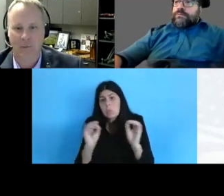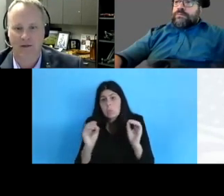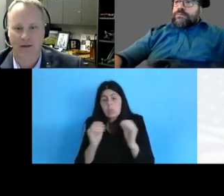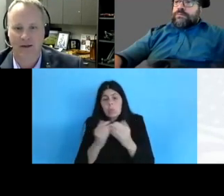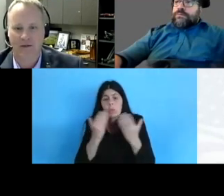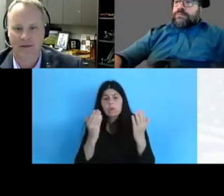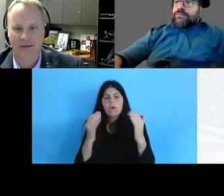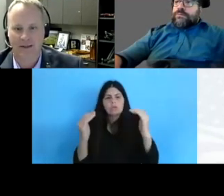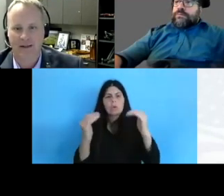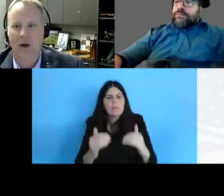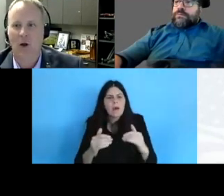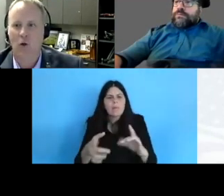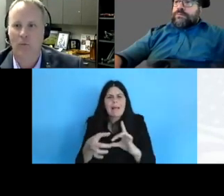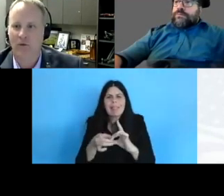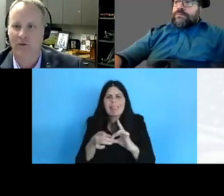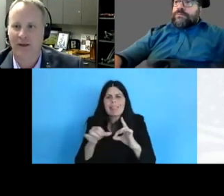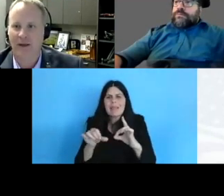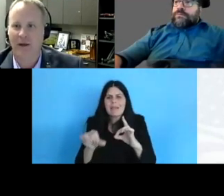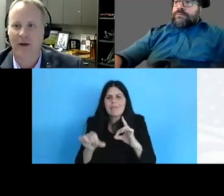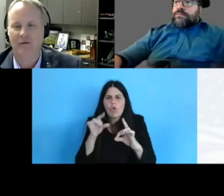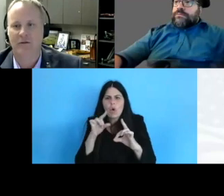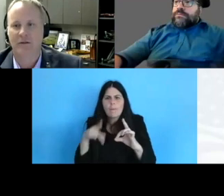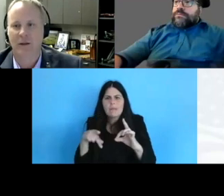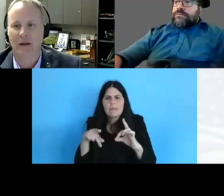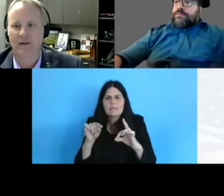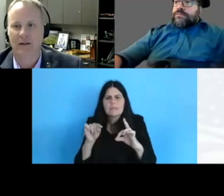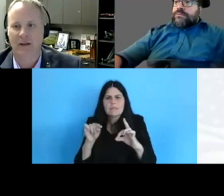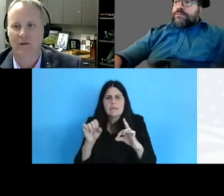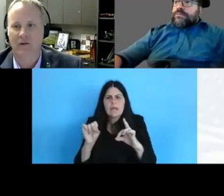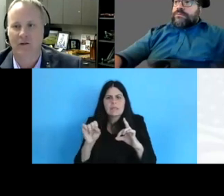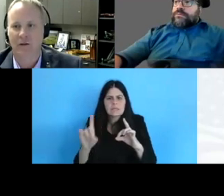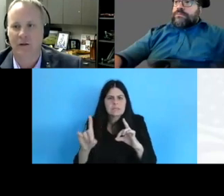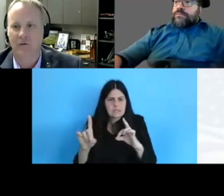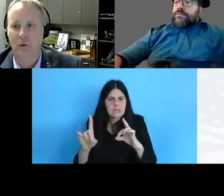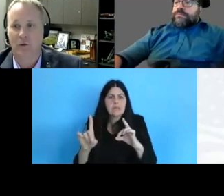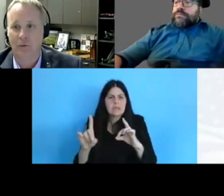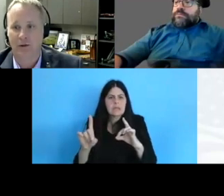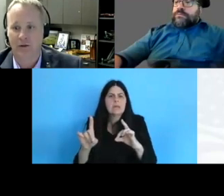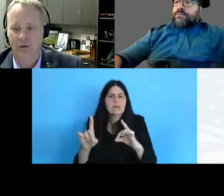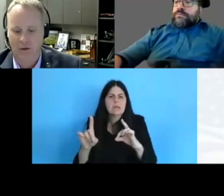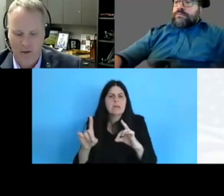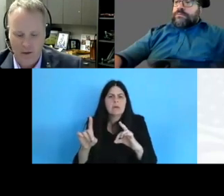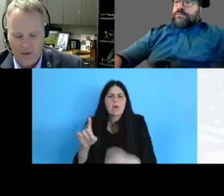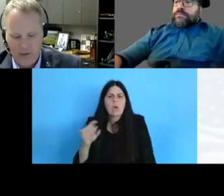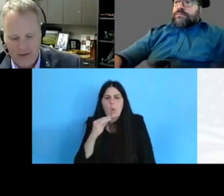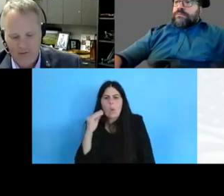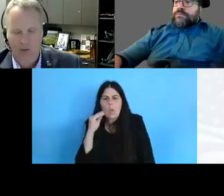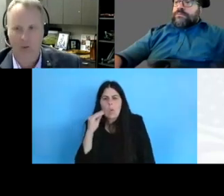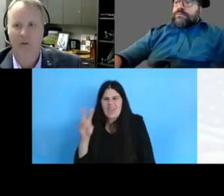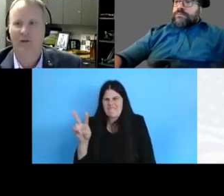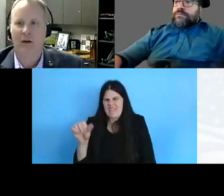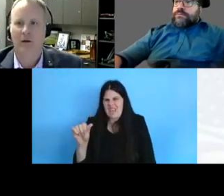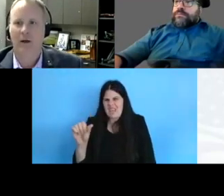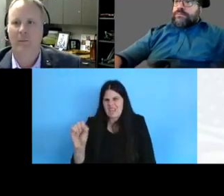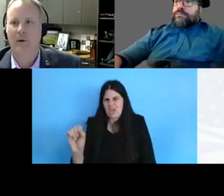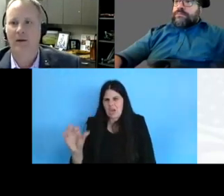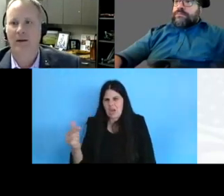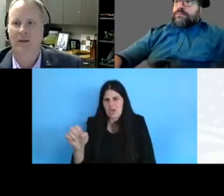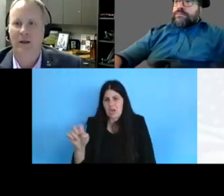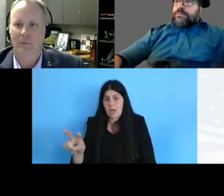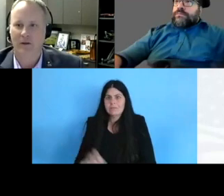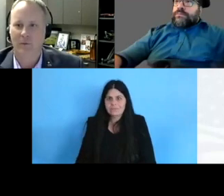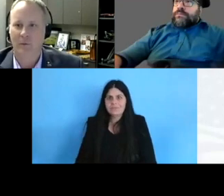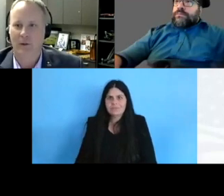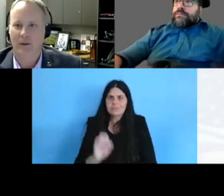the PTSD home for the VA Gov. If anybody's interested, look for more information. Okay, so I'm going to be followed up.